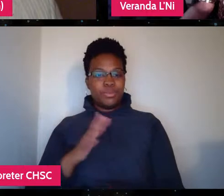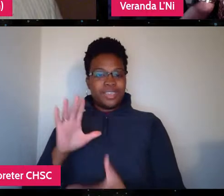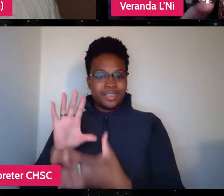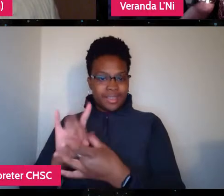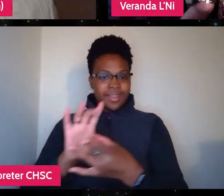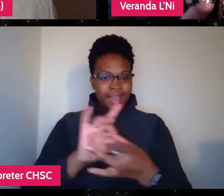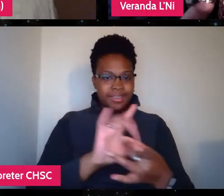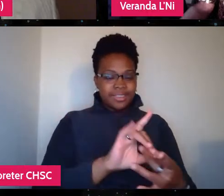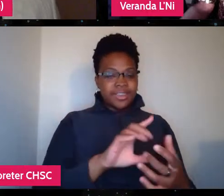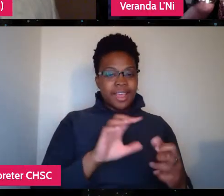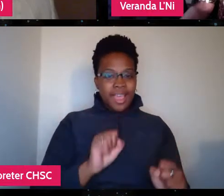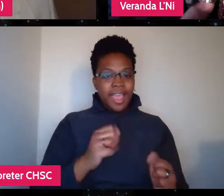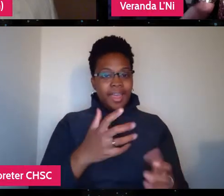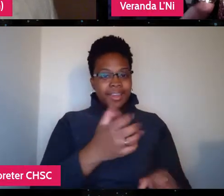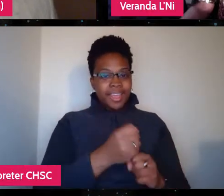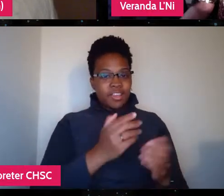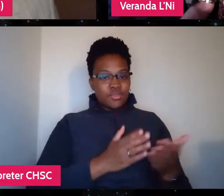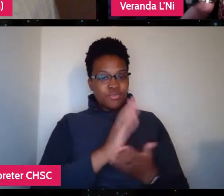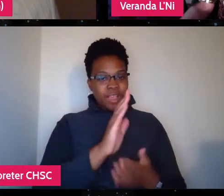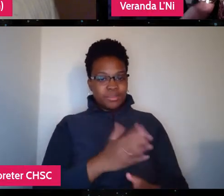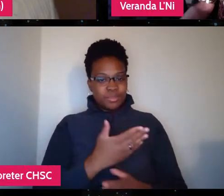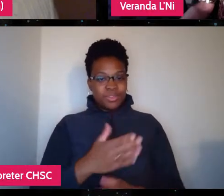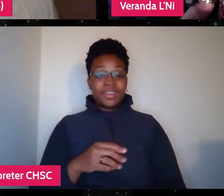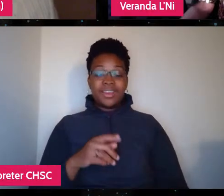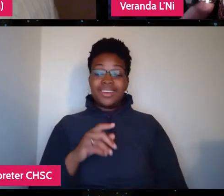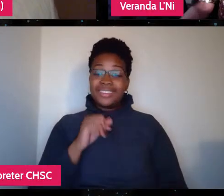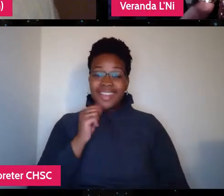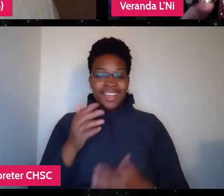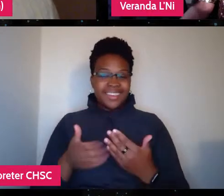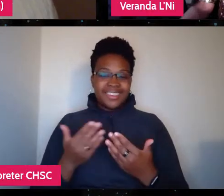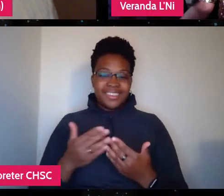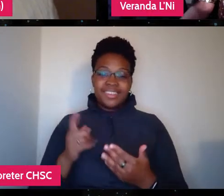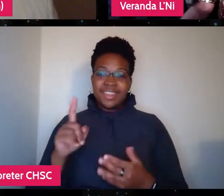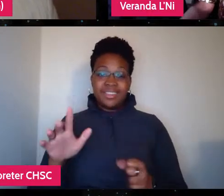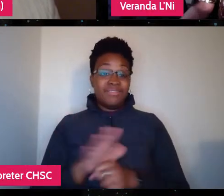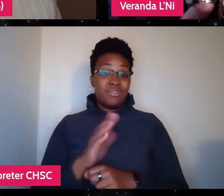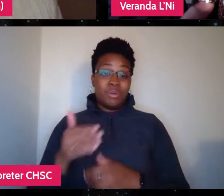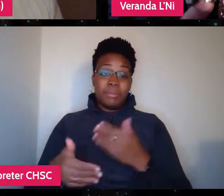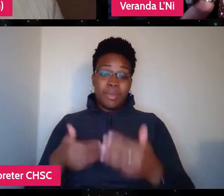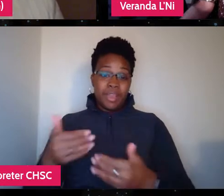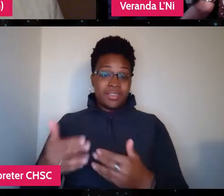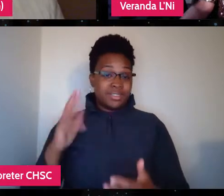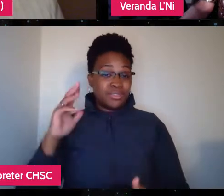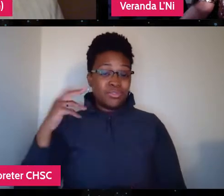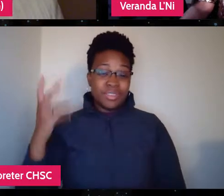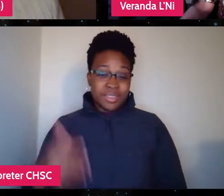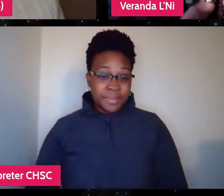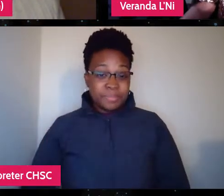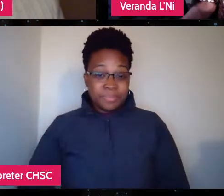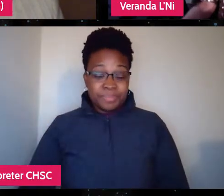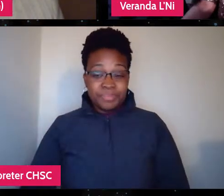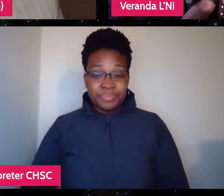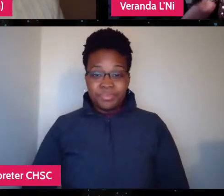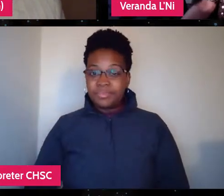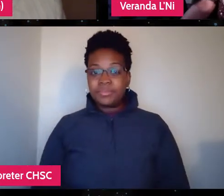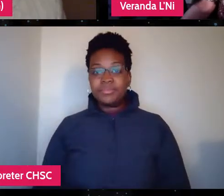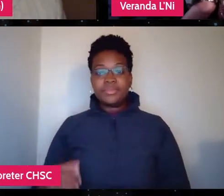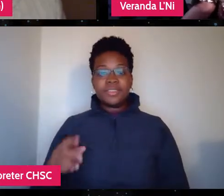who can get the rights to these things, because that's not easy. You know, that's a whole process. You know, it's crazy. You can't even